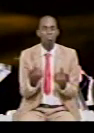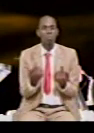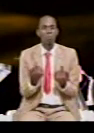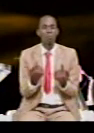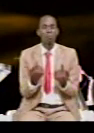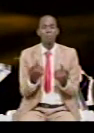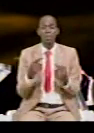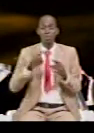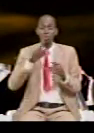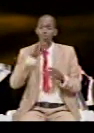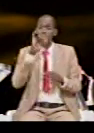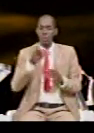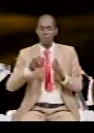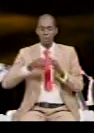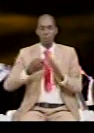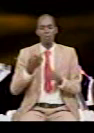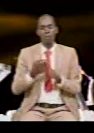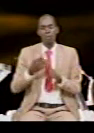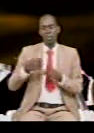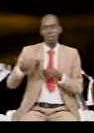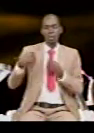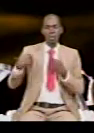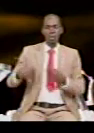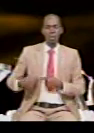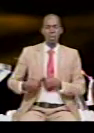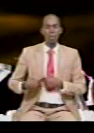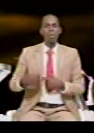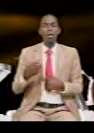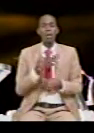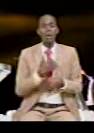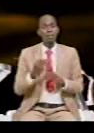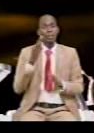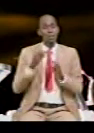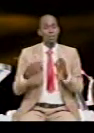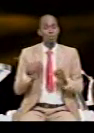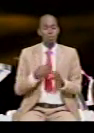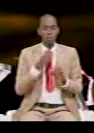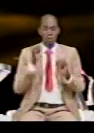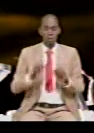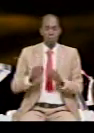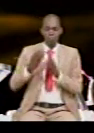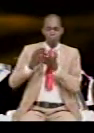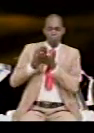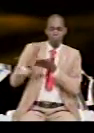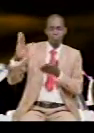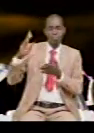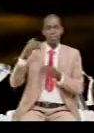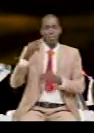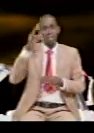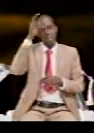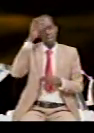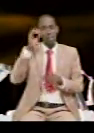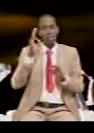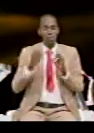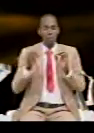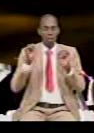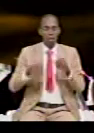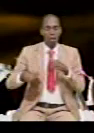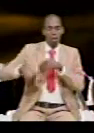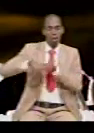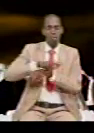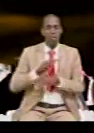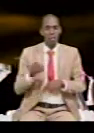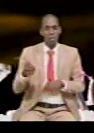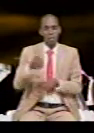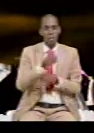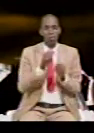virtually starts from the heart. And if we can resist the devil, if we can cover ourselves with the blood of Jesus,